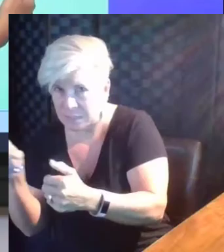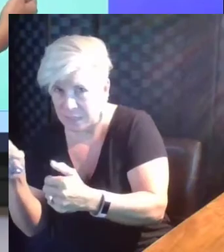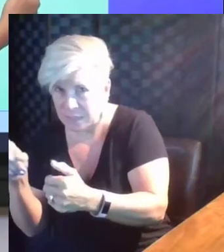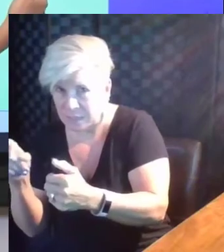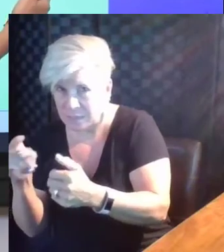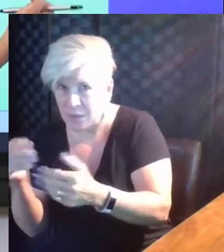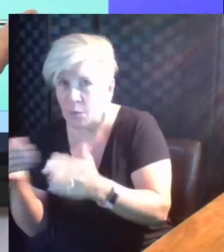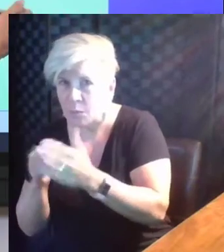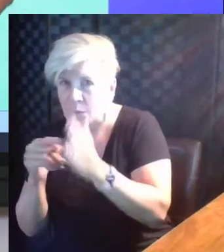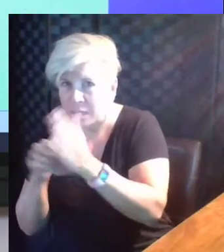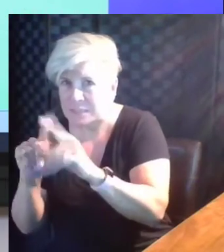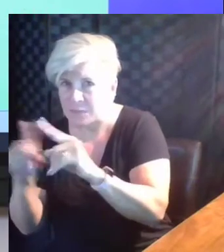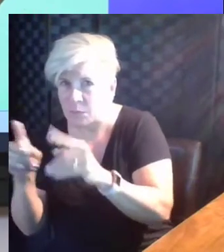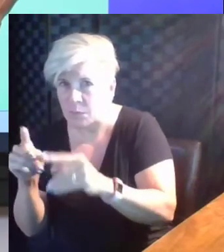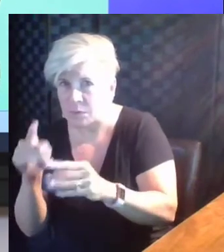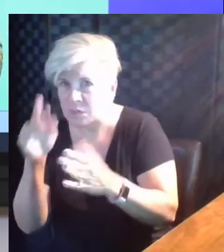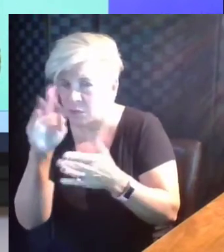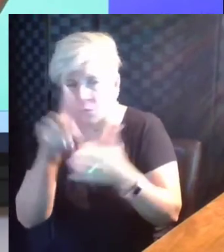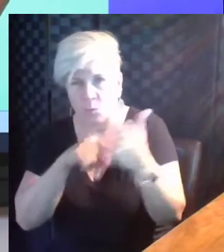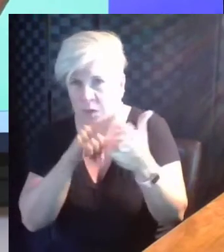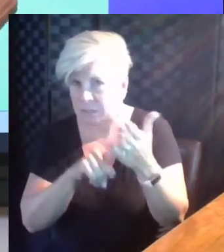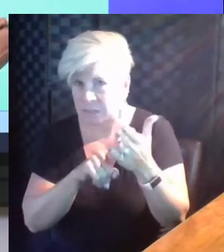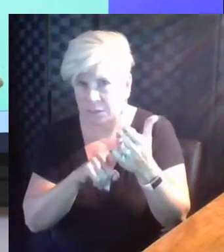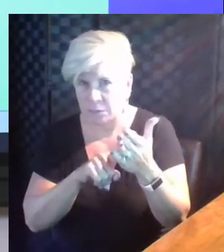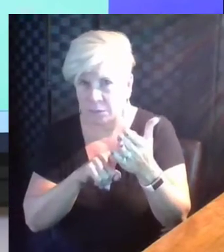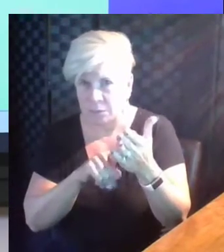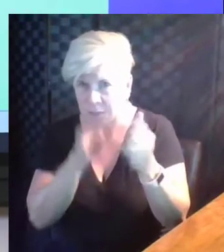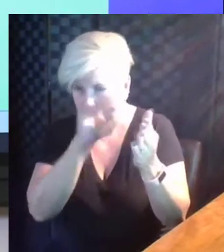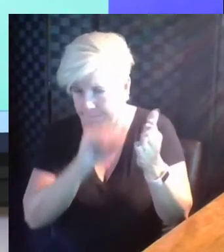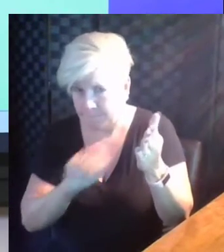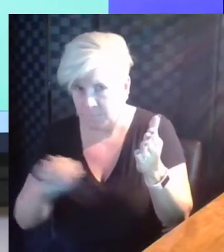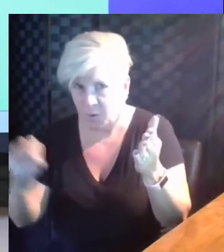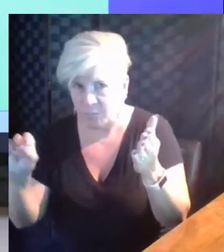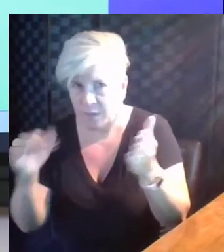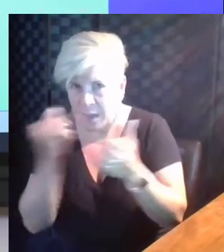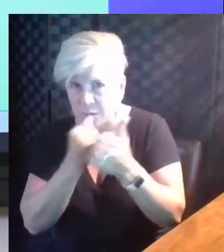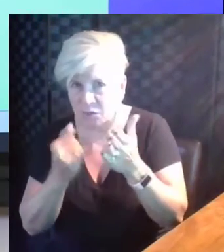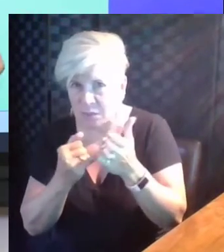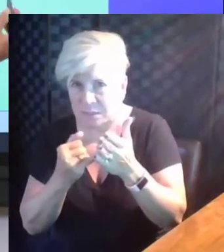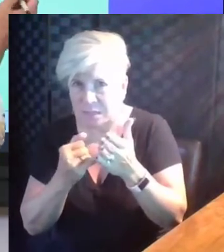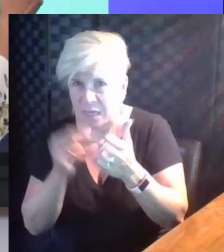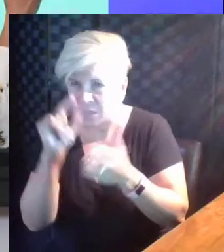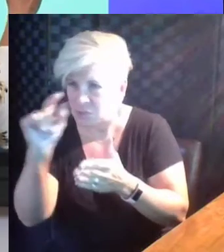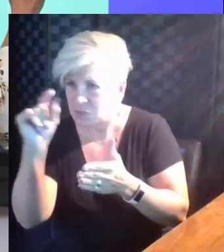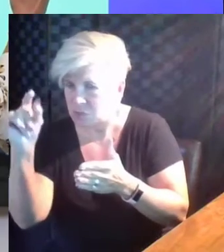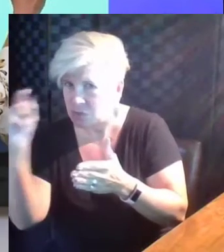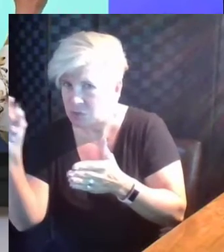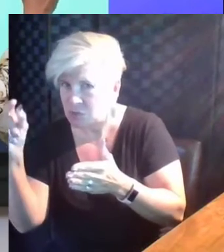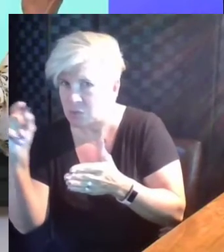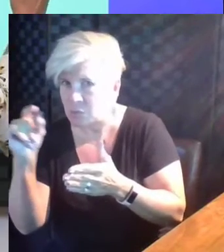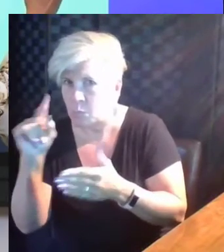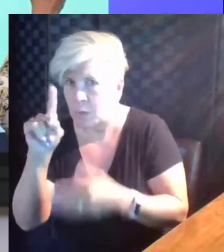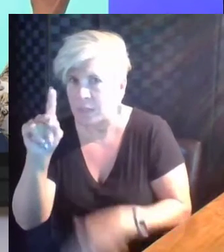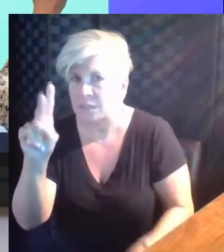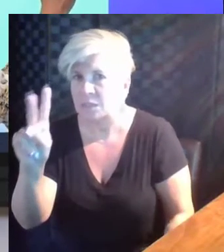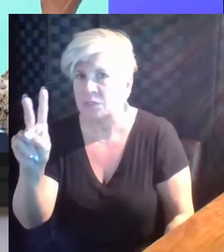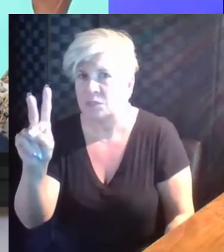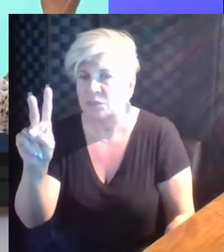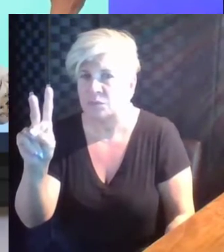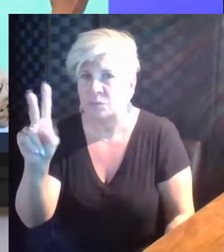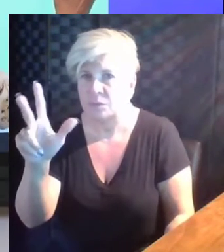and re-represent it a different way. So I'm going to cross out one of these 10s, and I'm going to draw that as single units right over here.